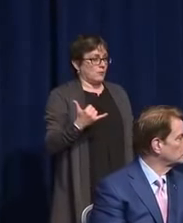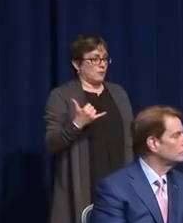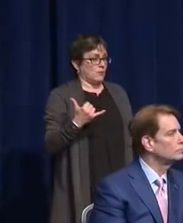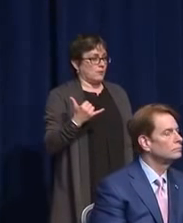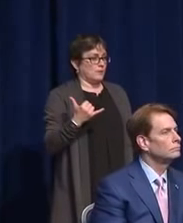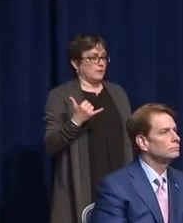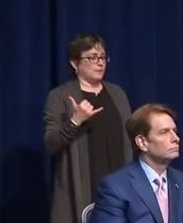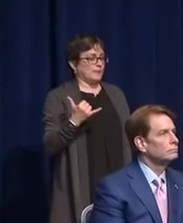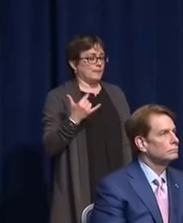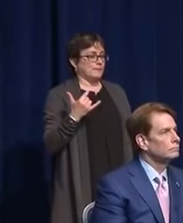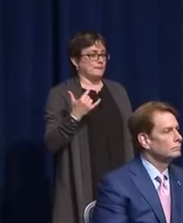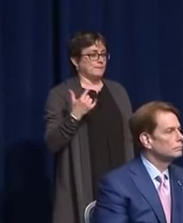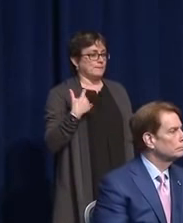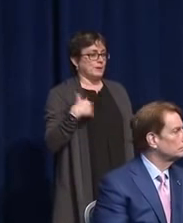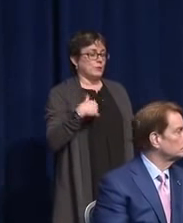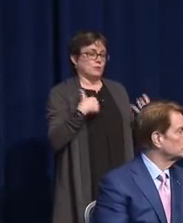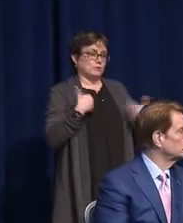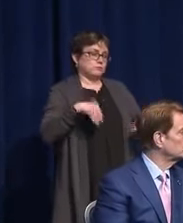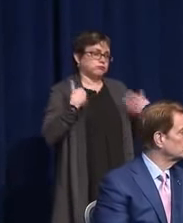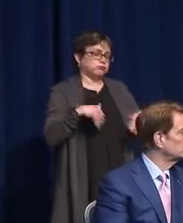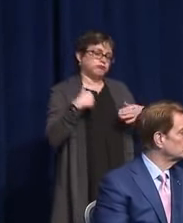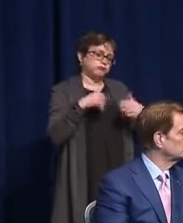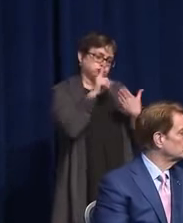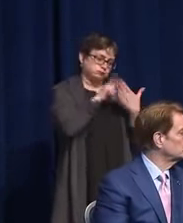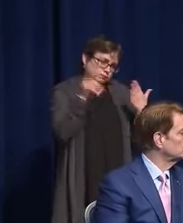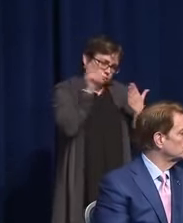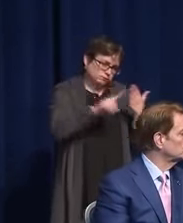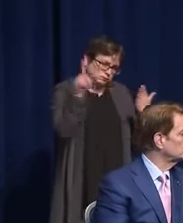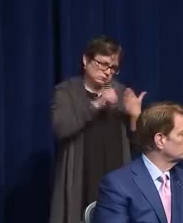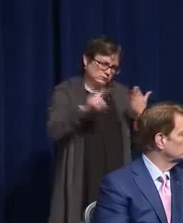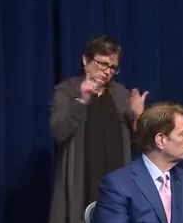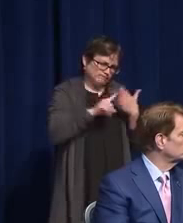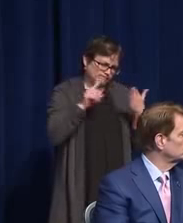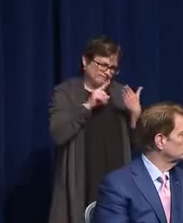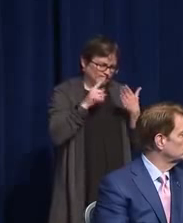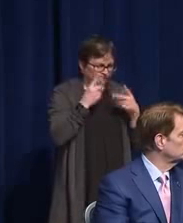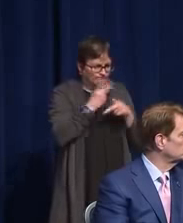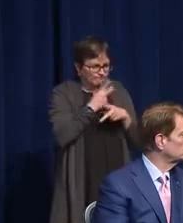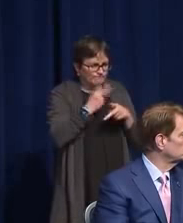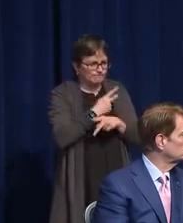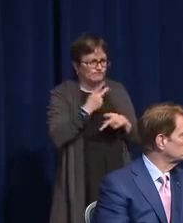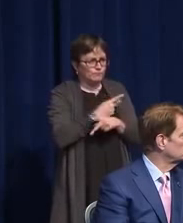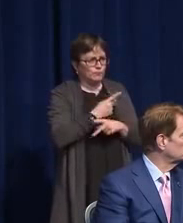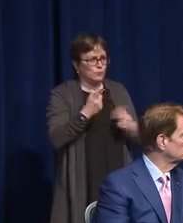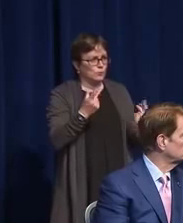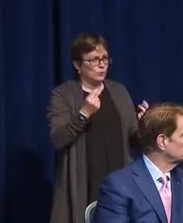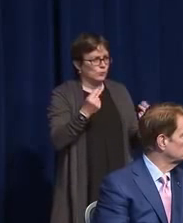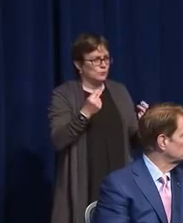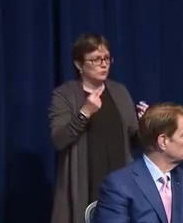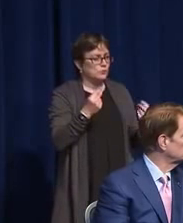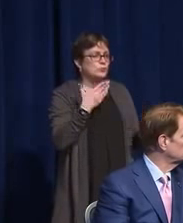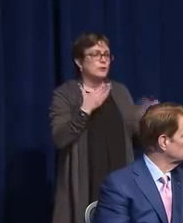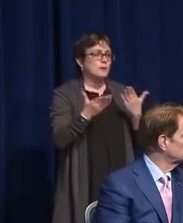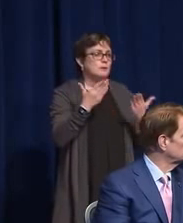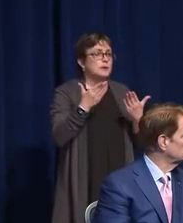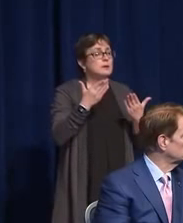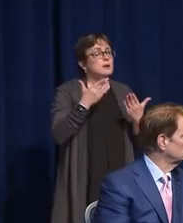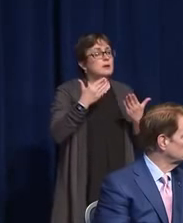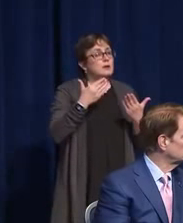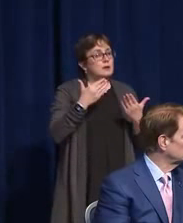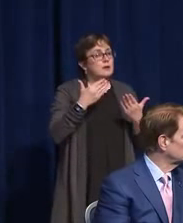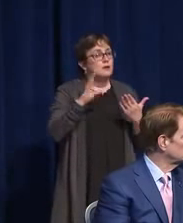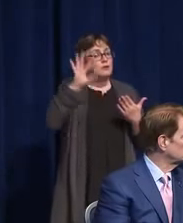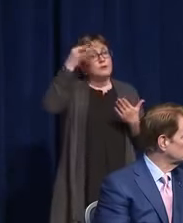is diligently exploring the utilization of perhaps our federal funds that we've received, the